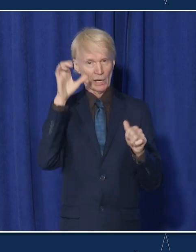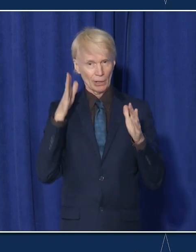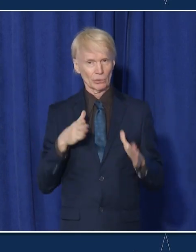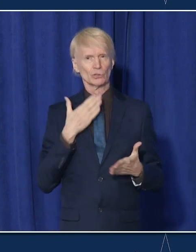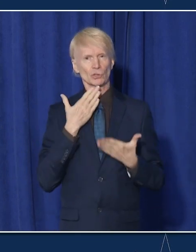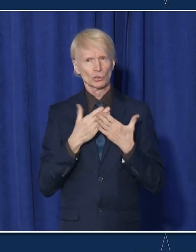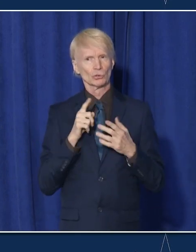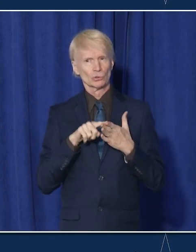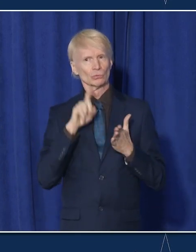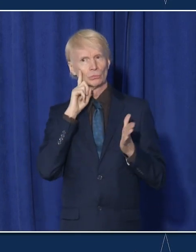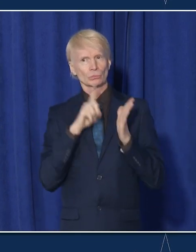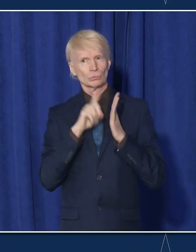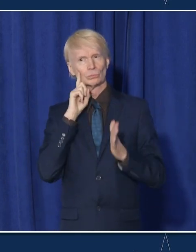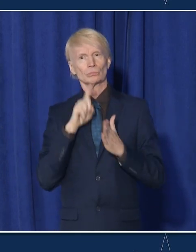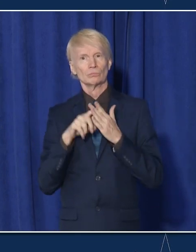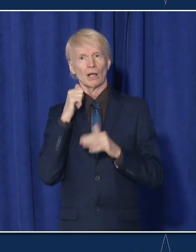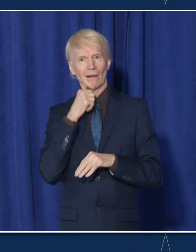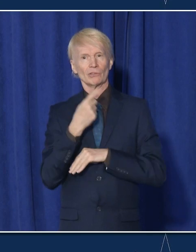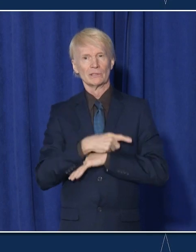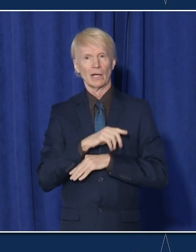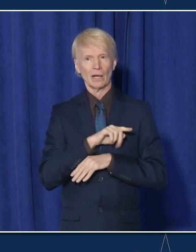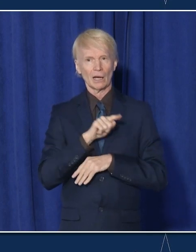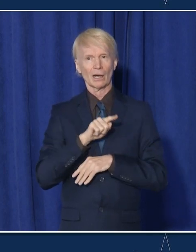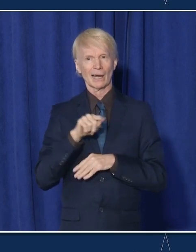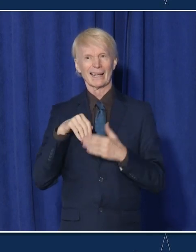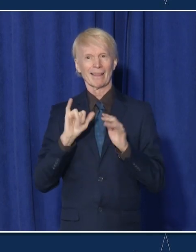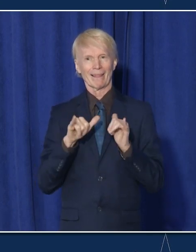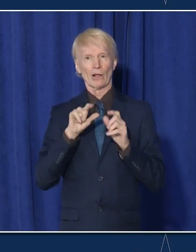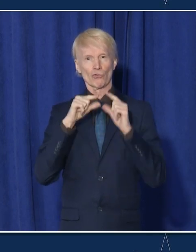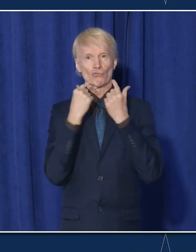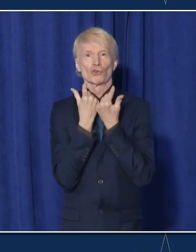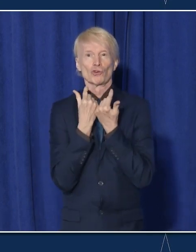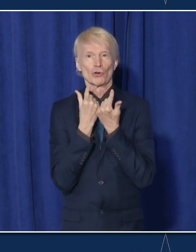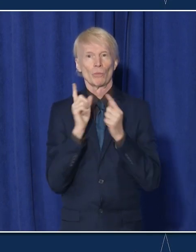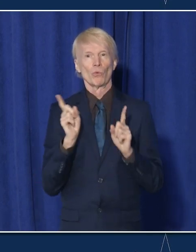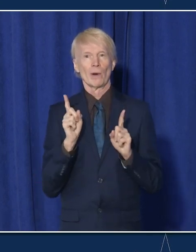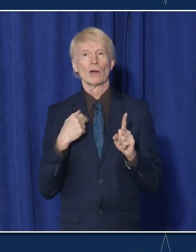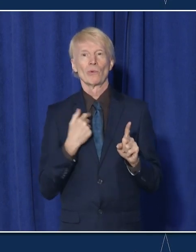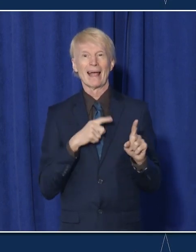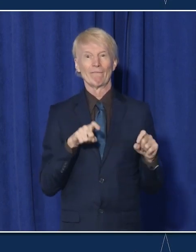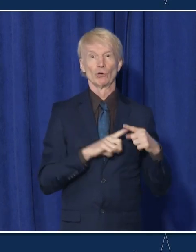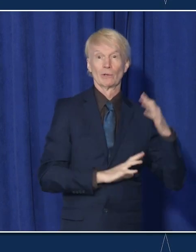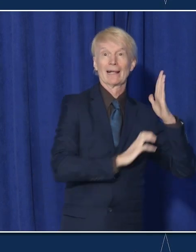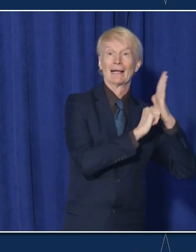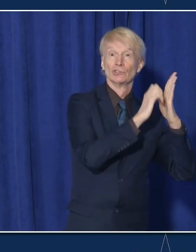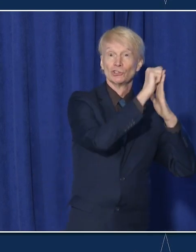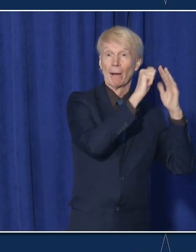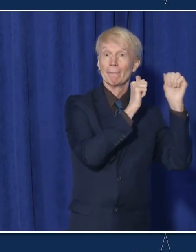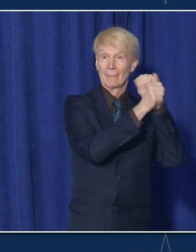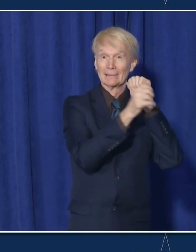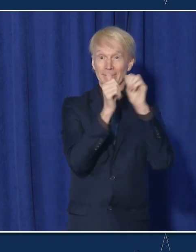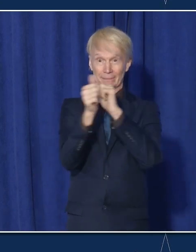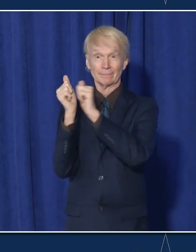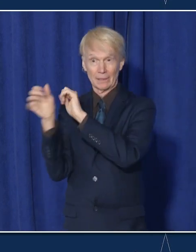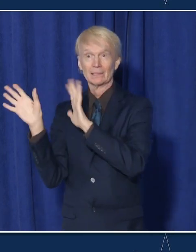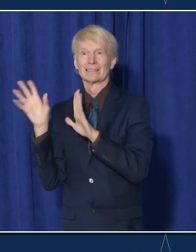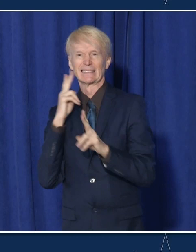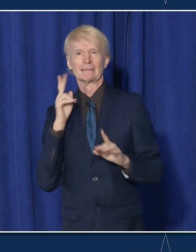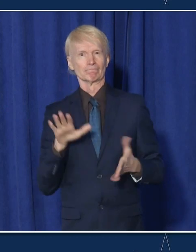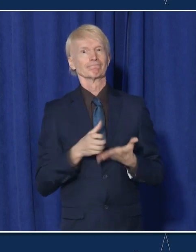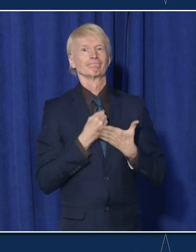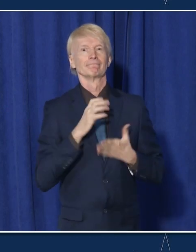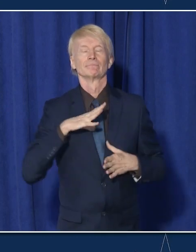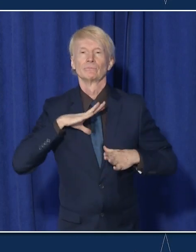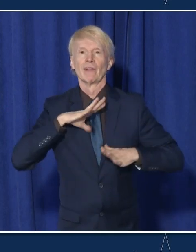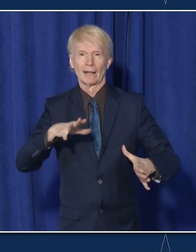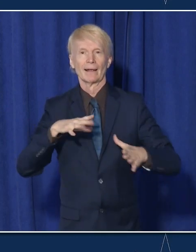day after day after day in the group that we have the most catch up to do, seeing people take advantage of that vaccine. There are